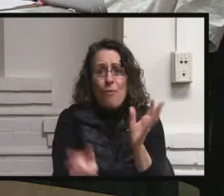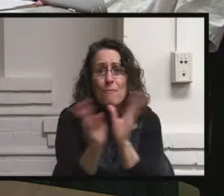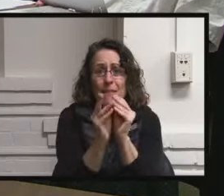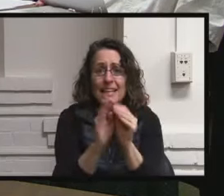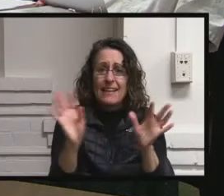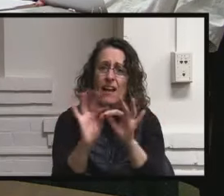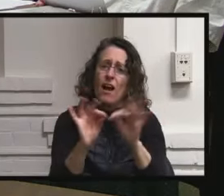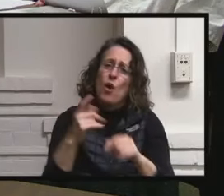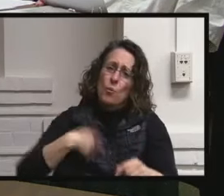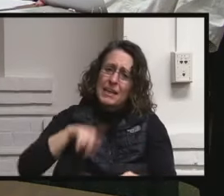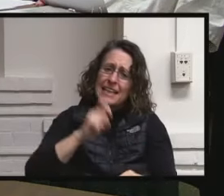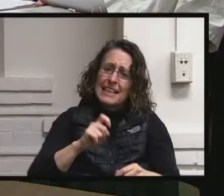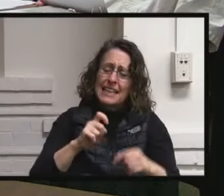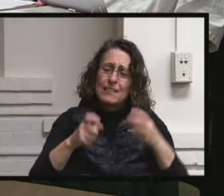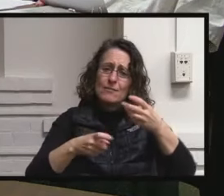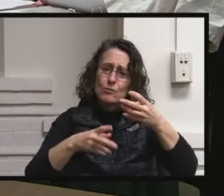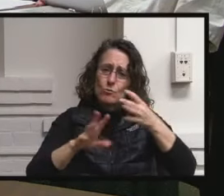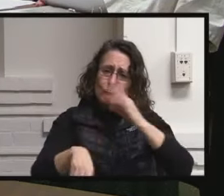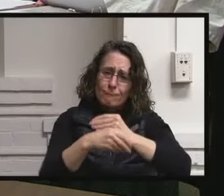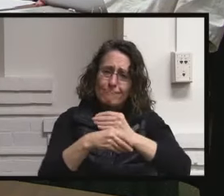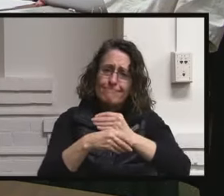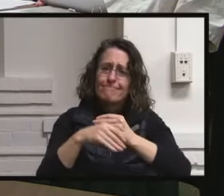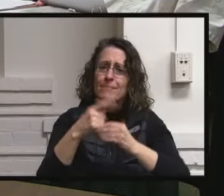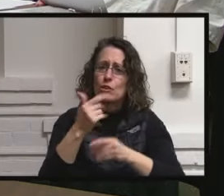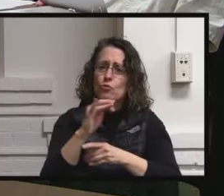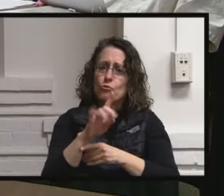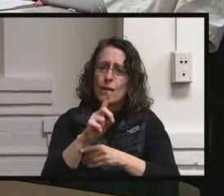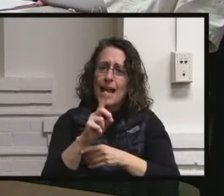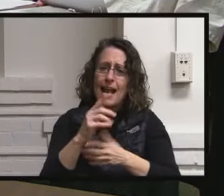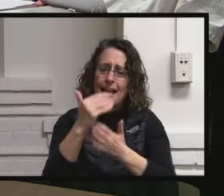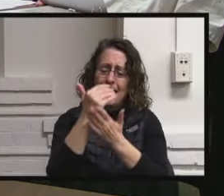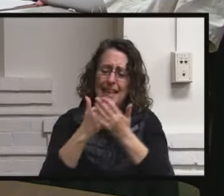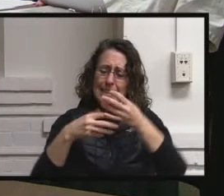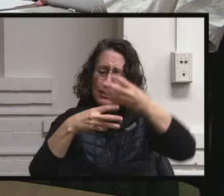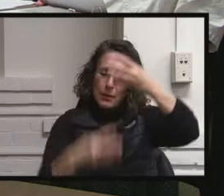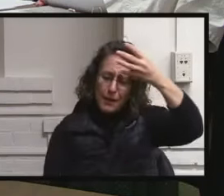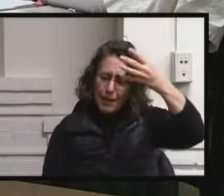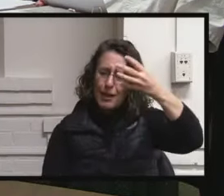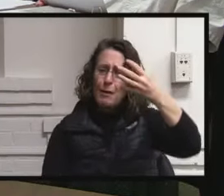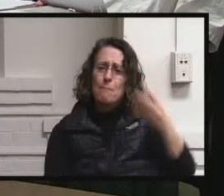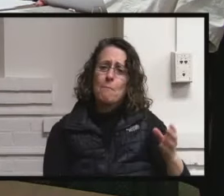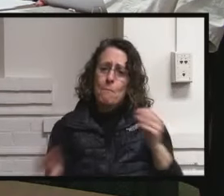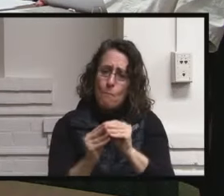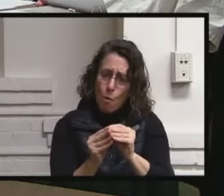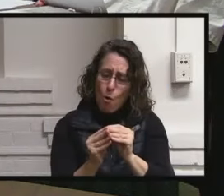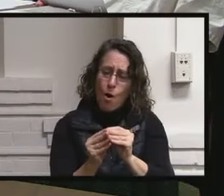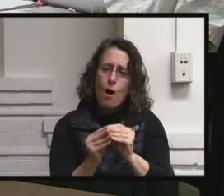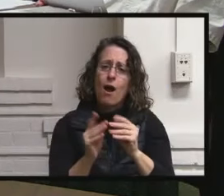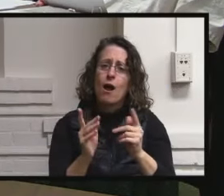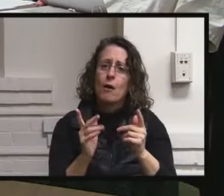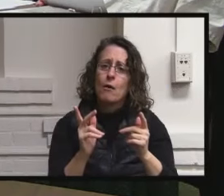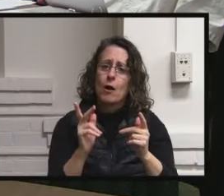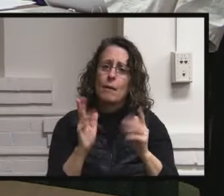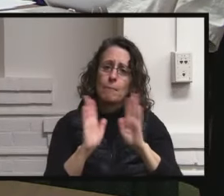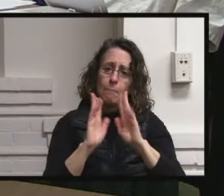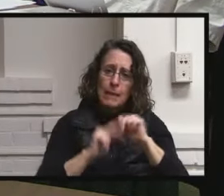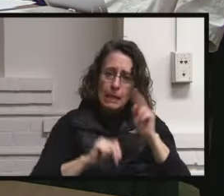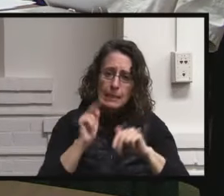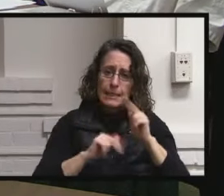about being business friendly. And we've had discussion here about the town's role in economic